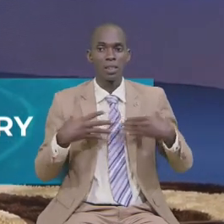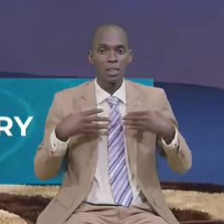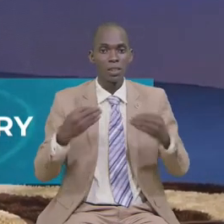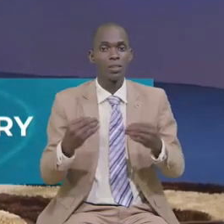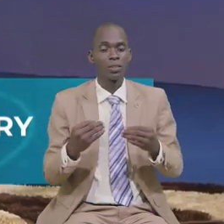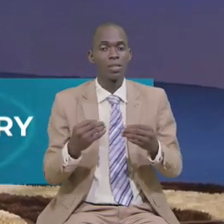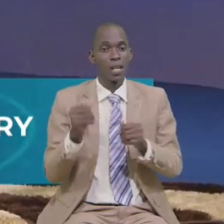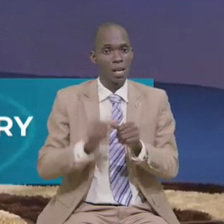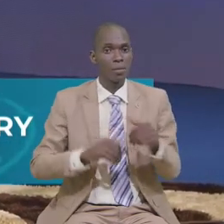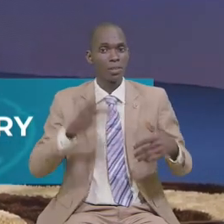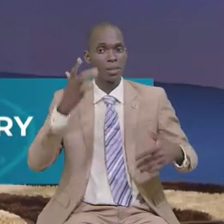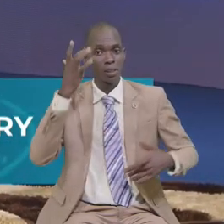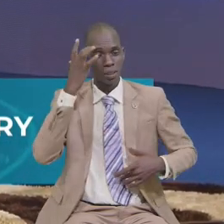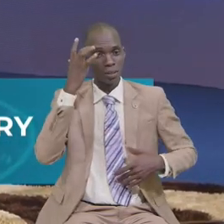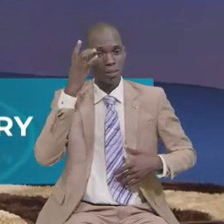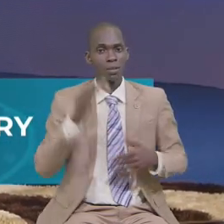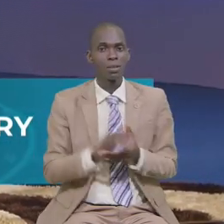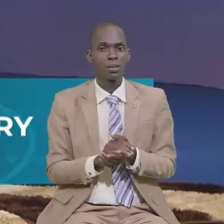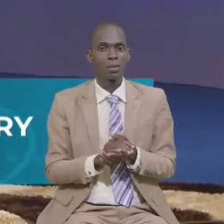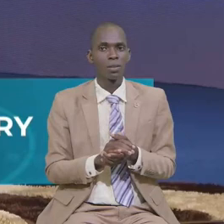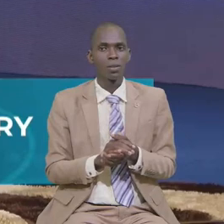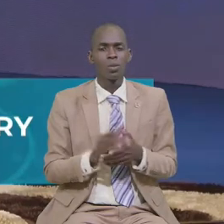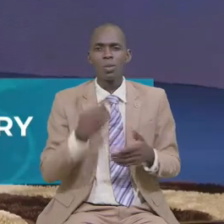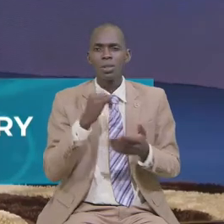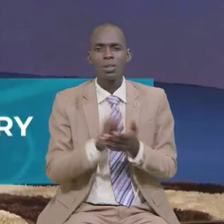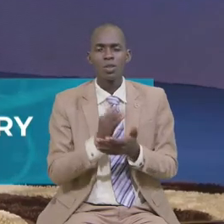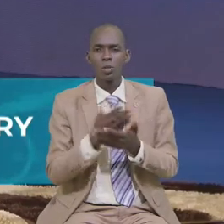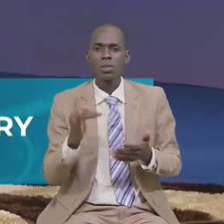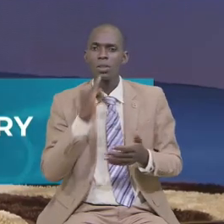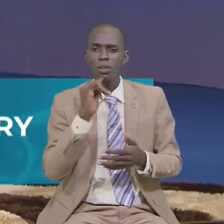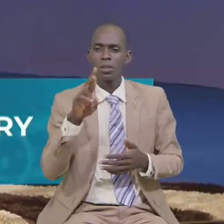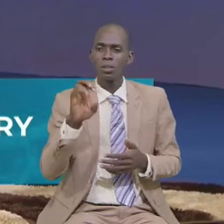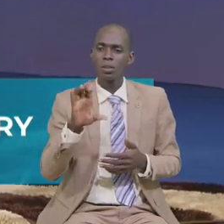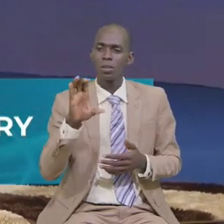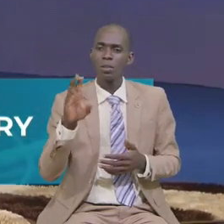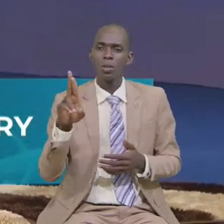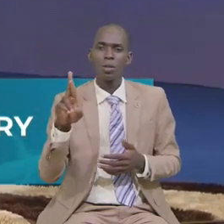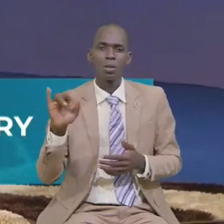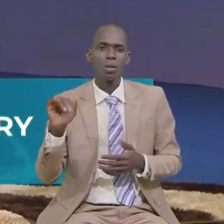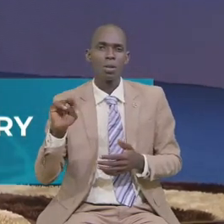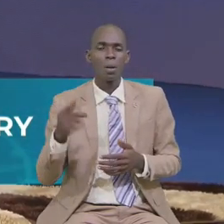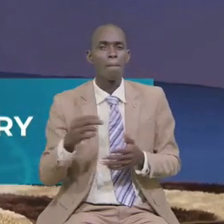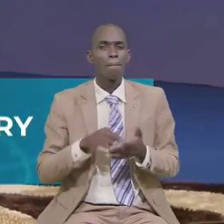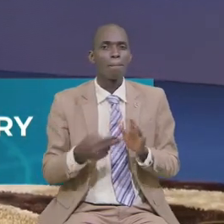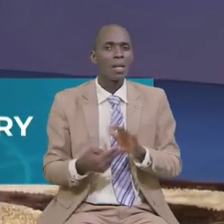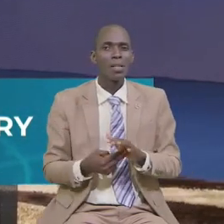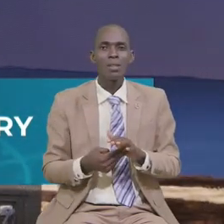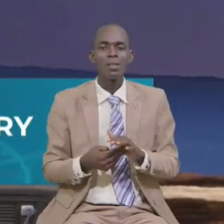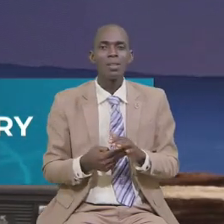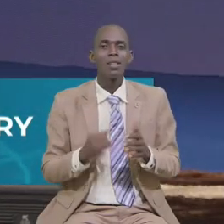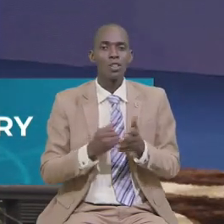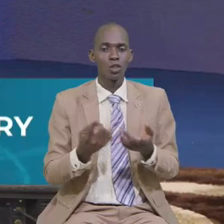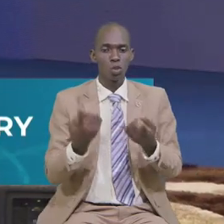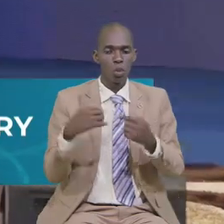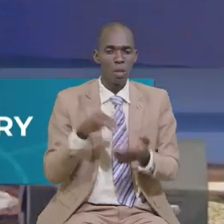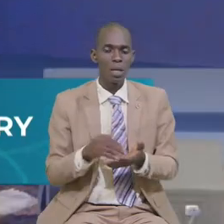You remember the recurring, when we say something is recurring, like the recurring decimal, it's coming and